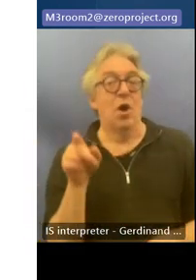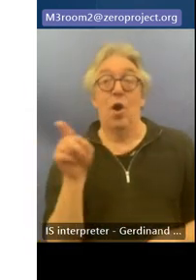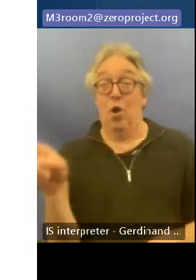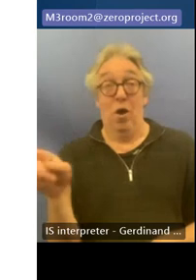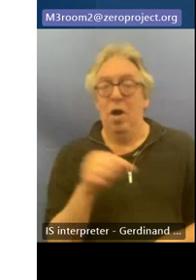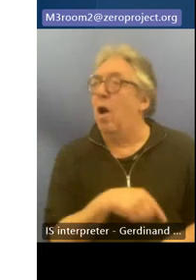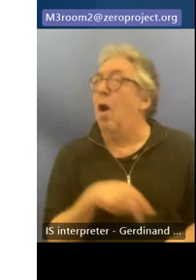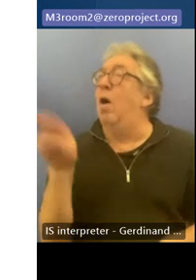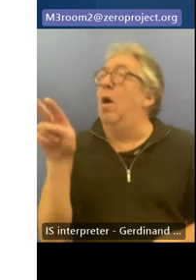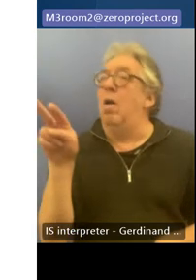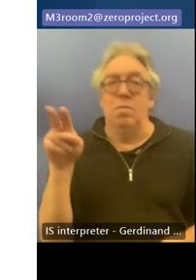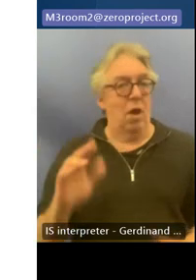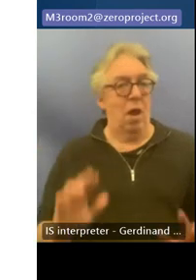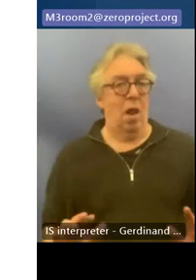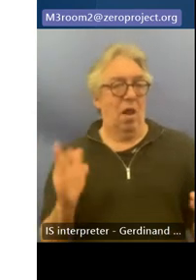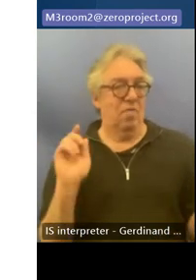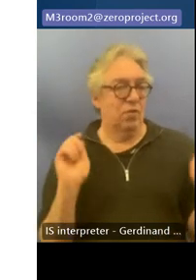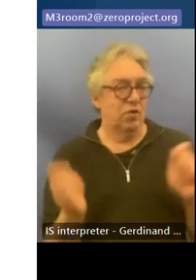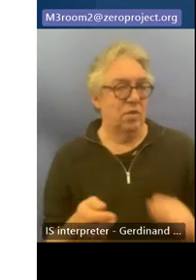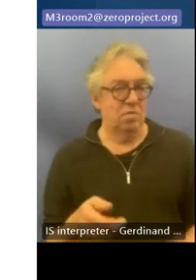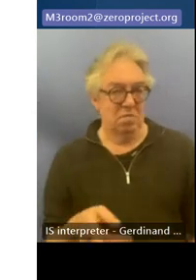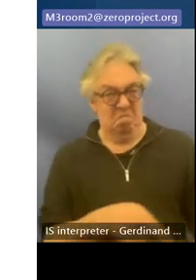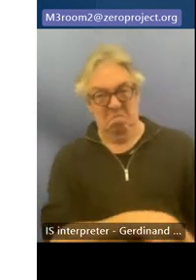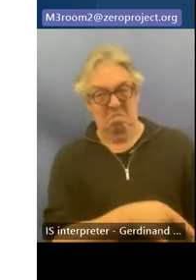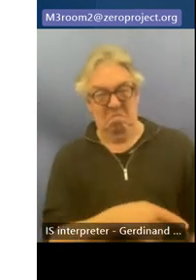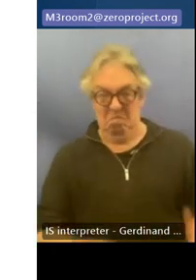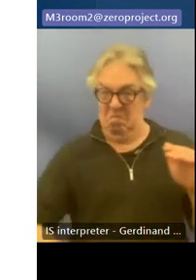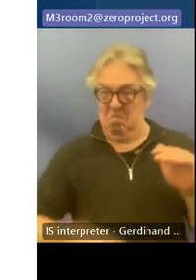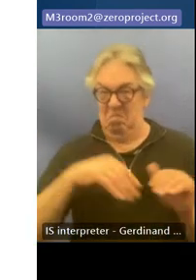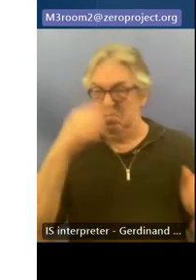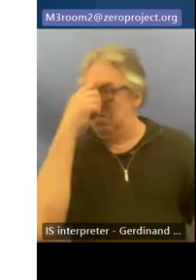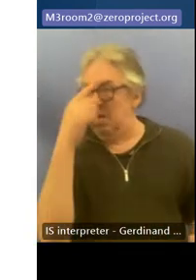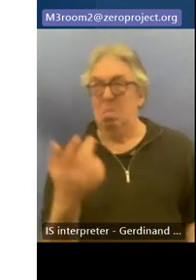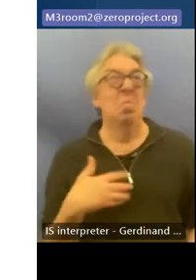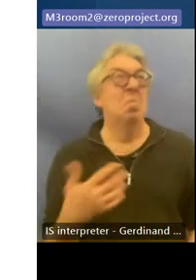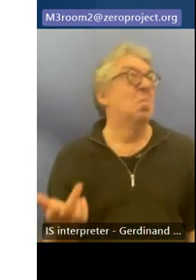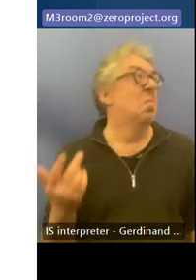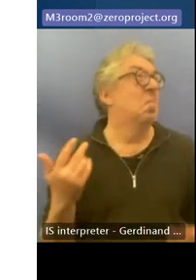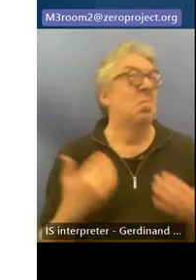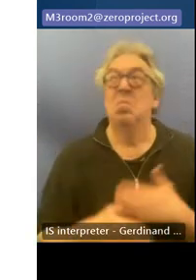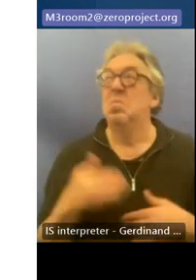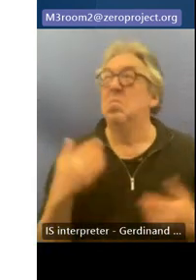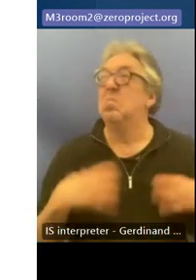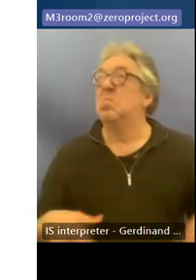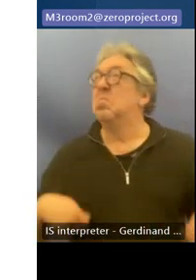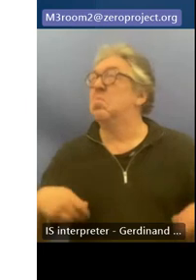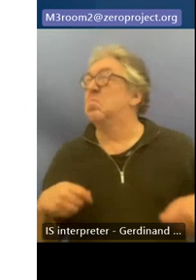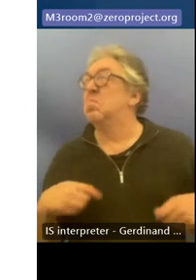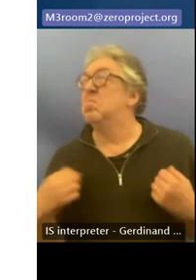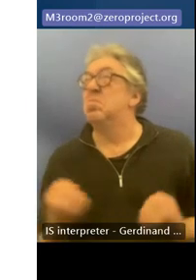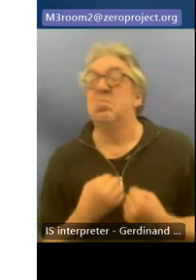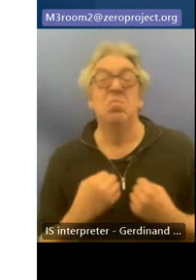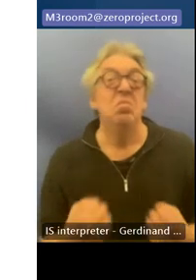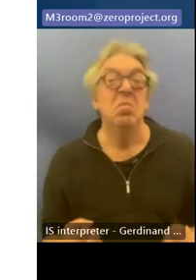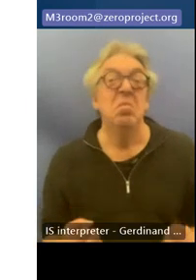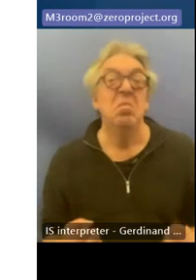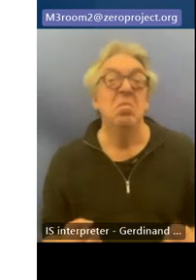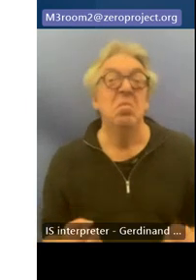disability, he really didn't think that he can be able to accomplish much. But really after seeing this animation, he really got the encouragement and saying,